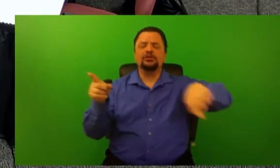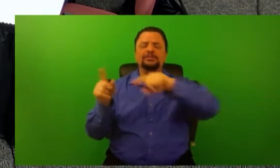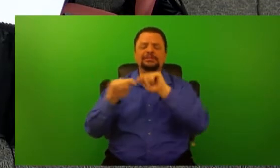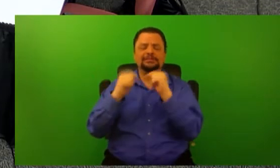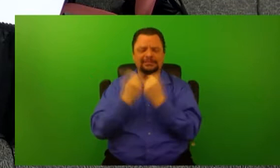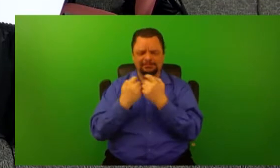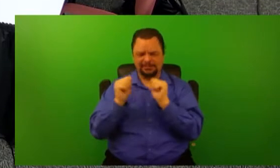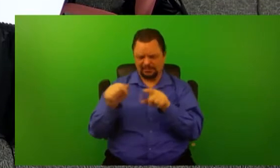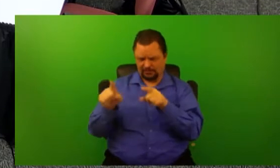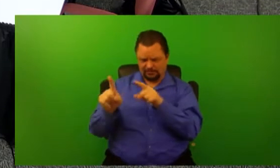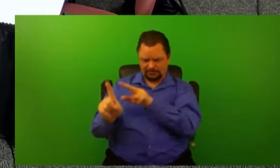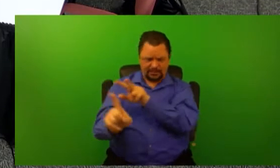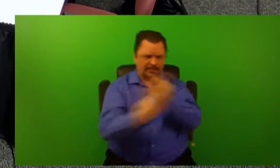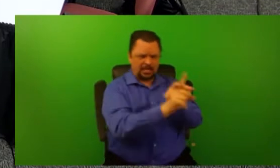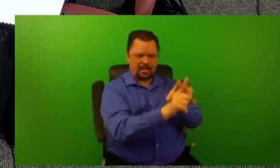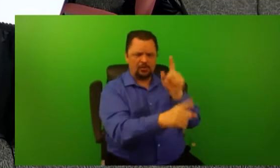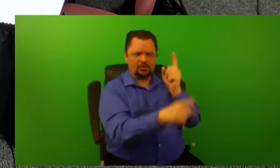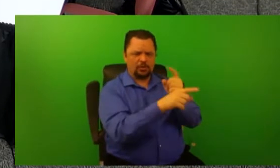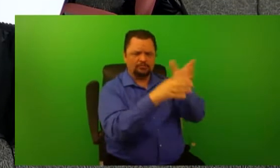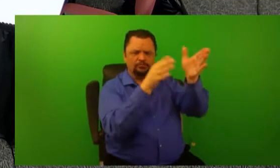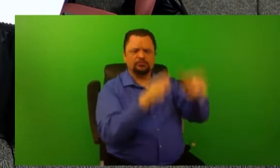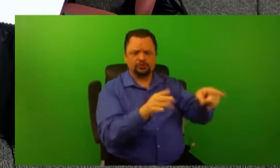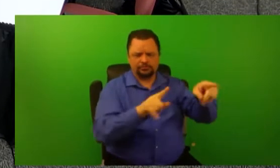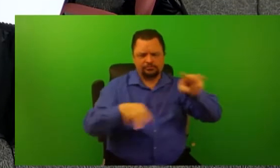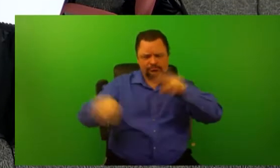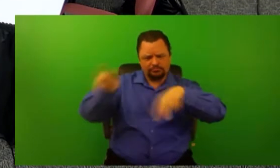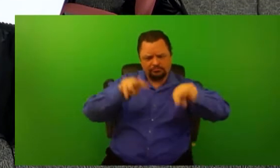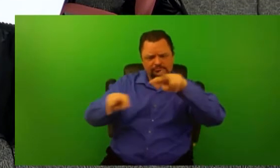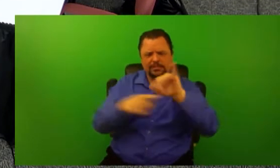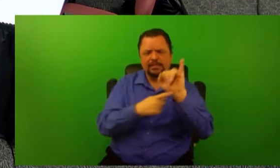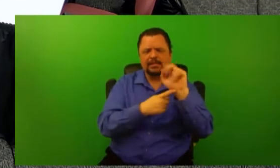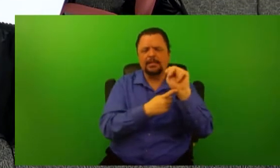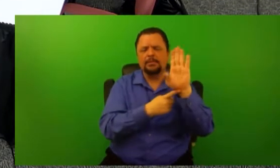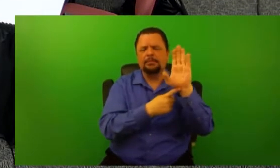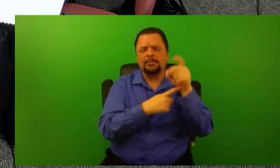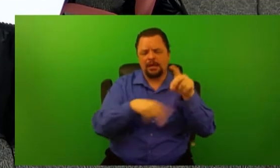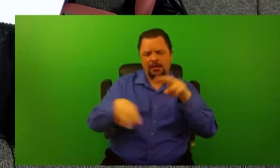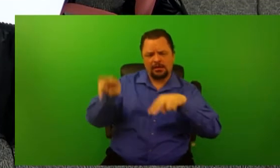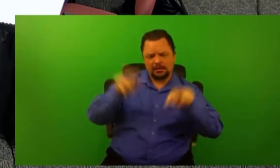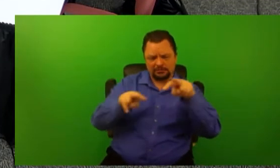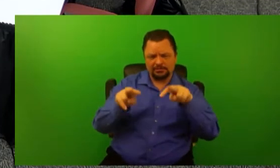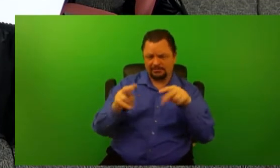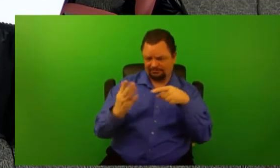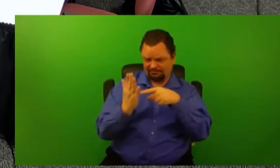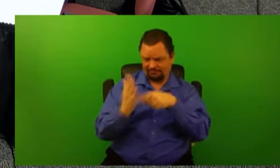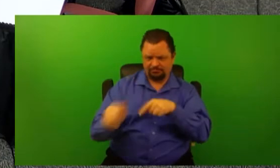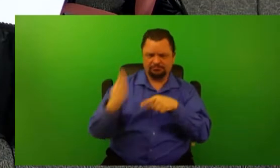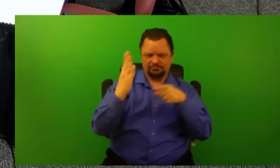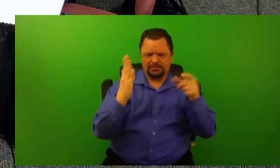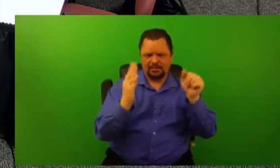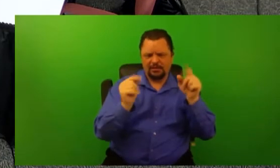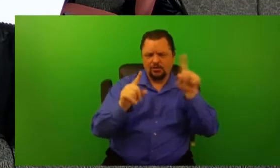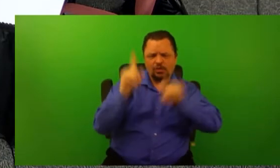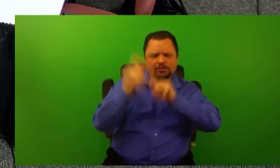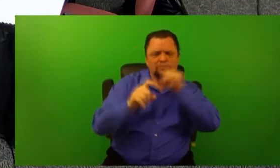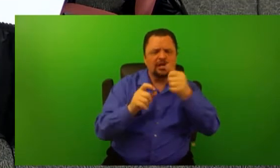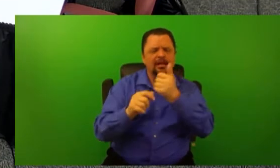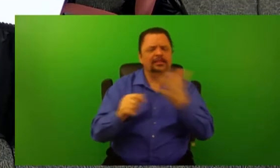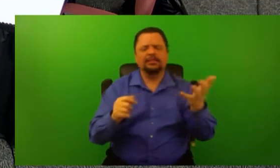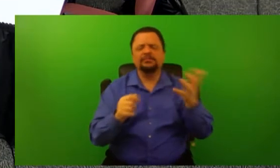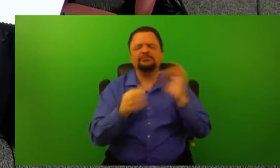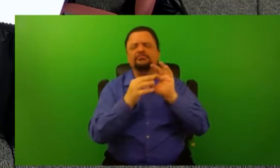to monitor that email inbox. And when questions presented in that email inbox pertain to items such